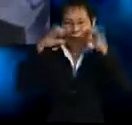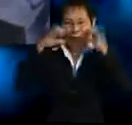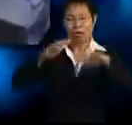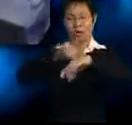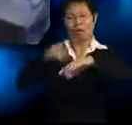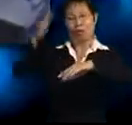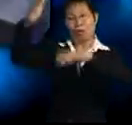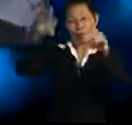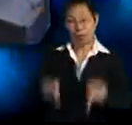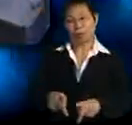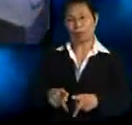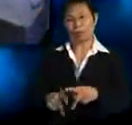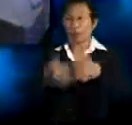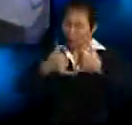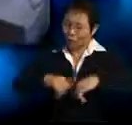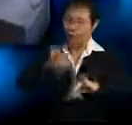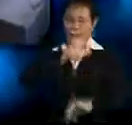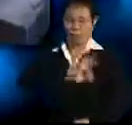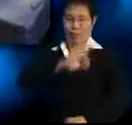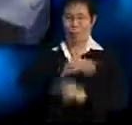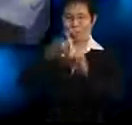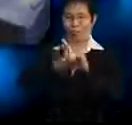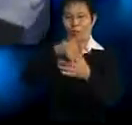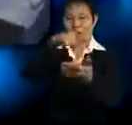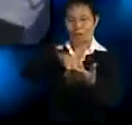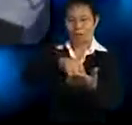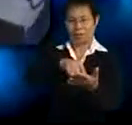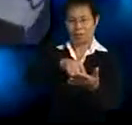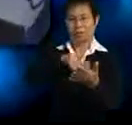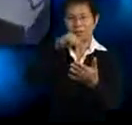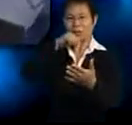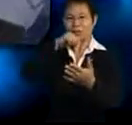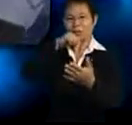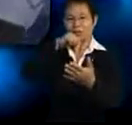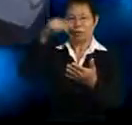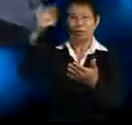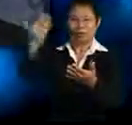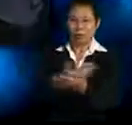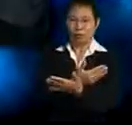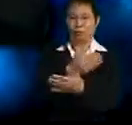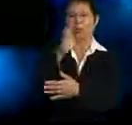future generation can continue to benefit from these non-renewable resources.